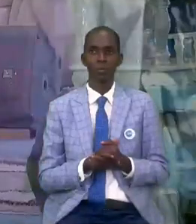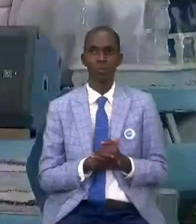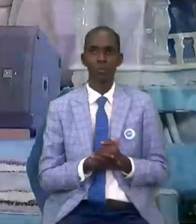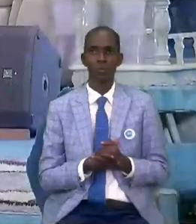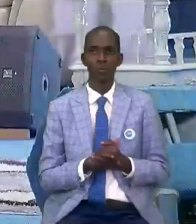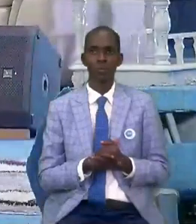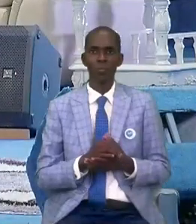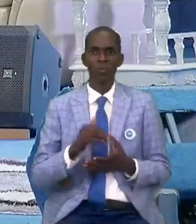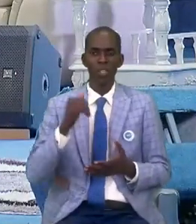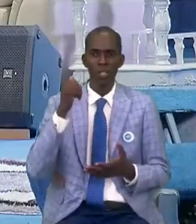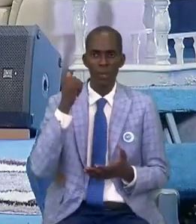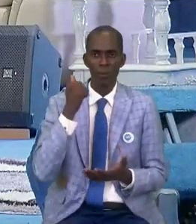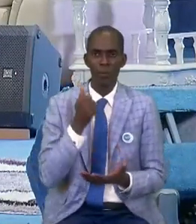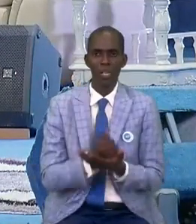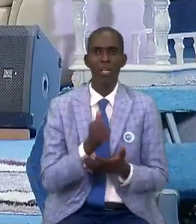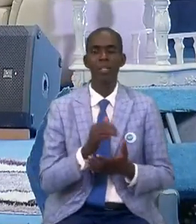Wonders coming your way.